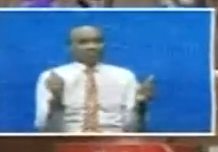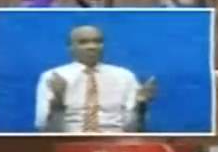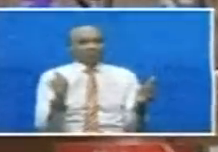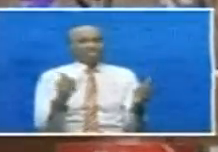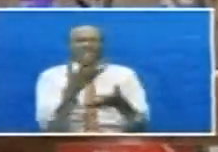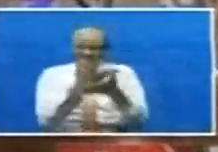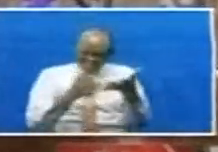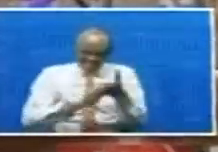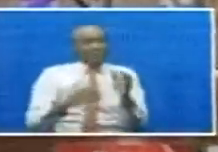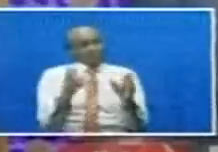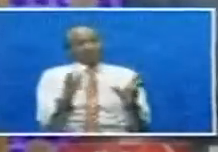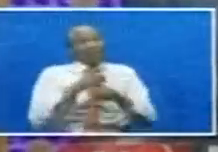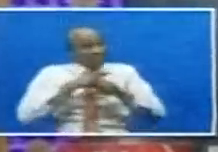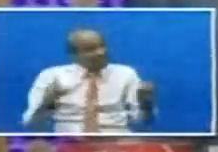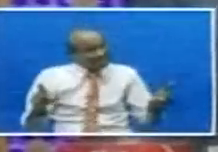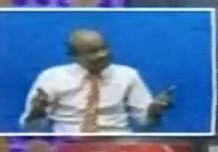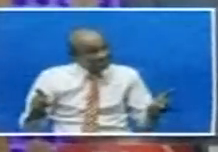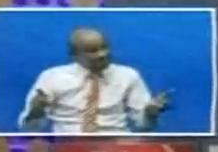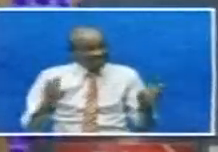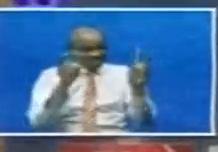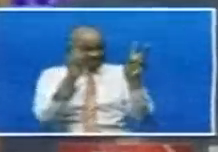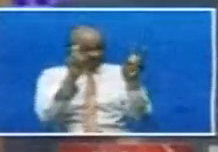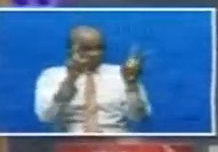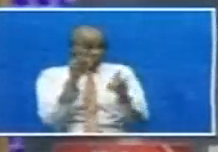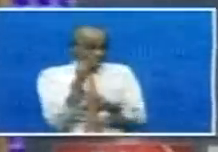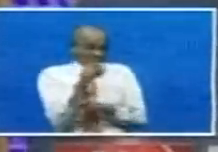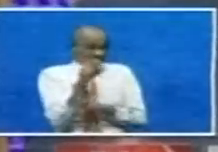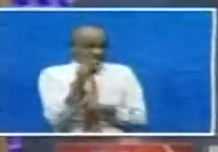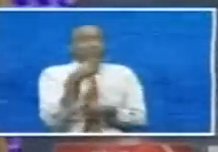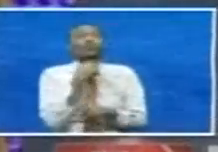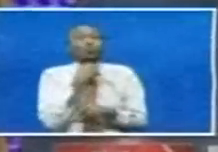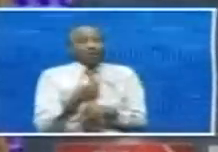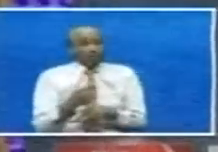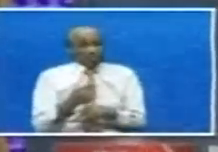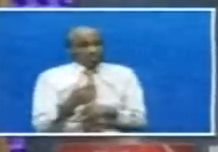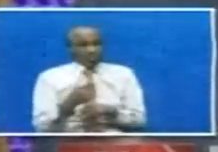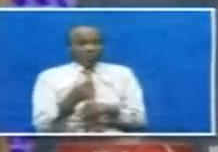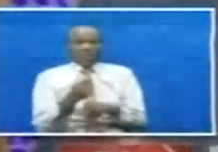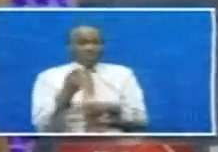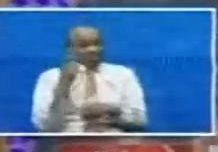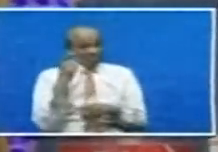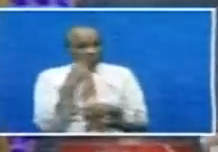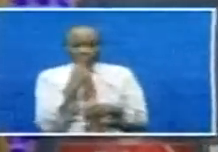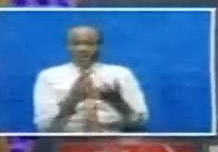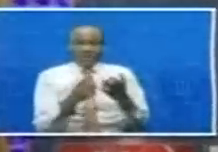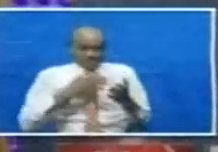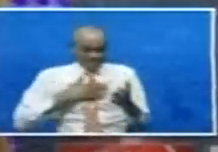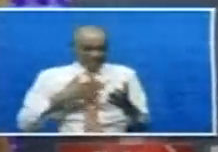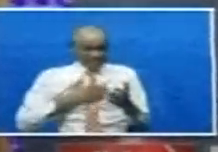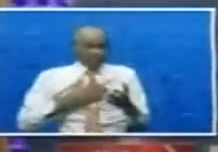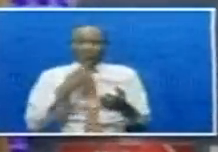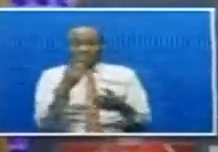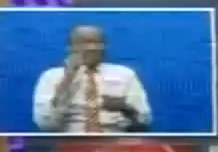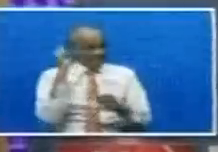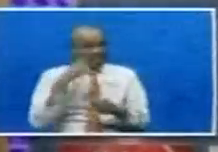been gazetted. But the issue which I really would like to debunk in the mind of fellow